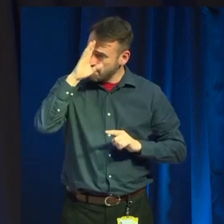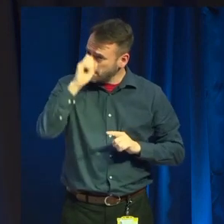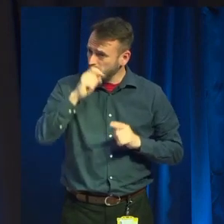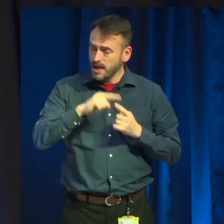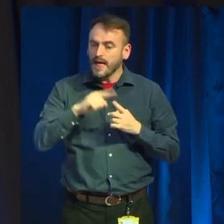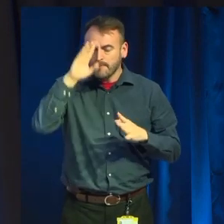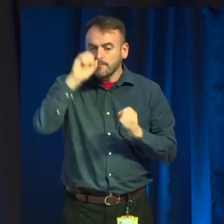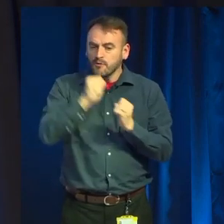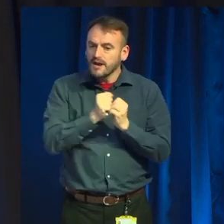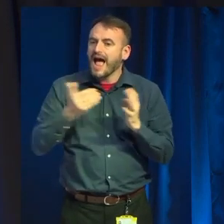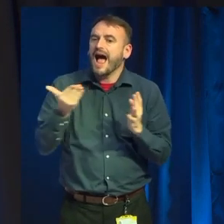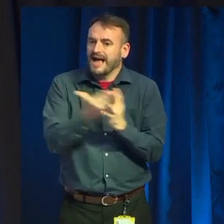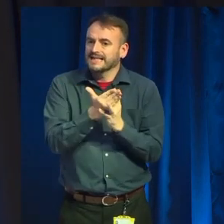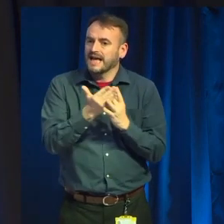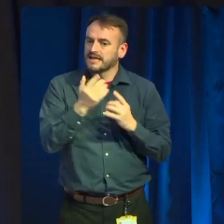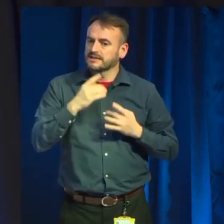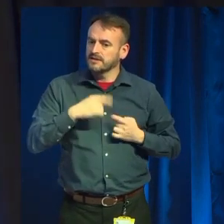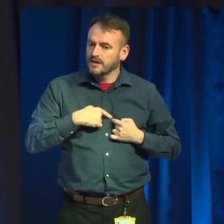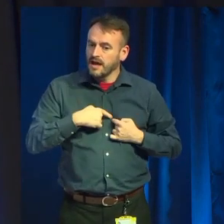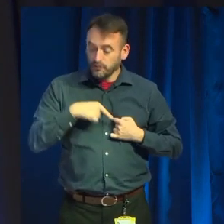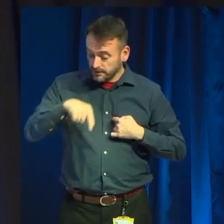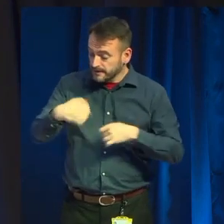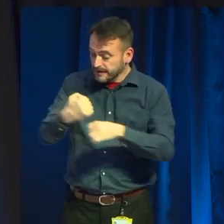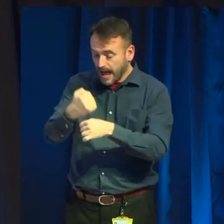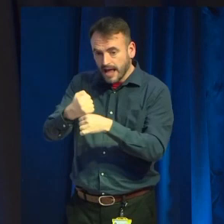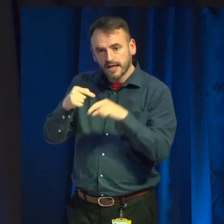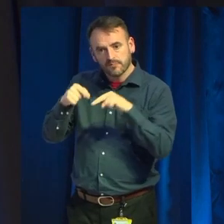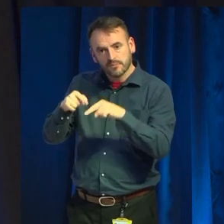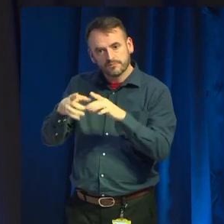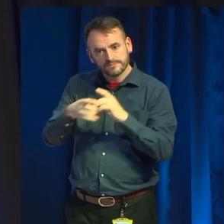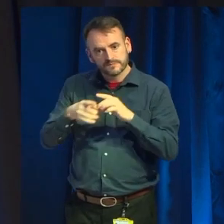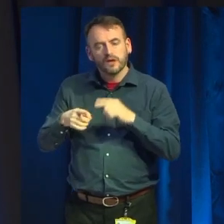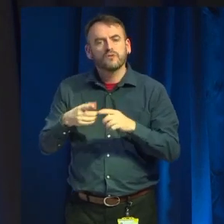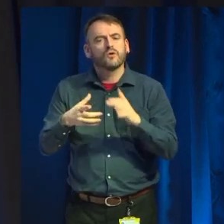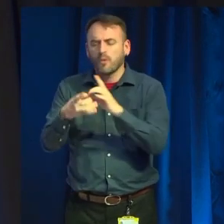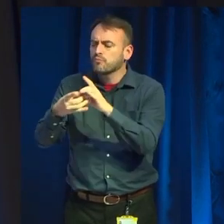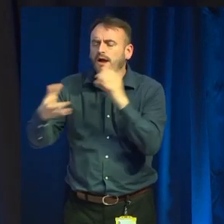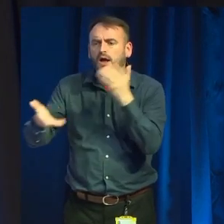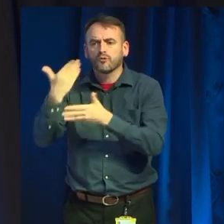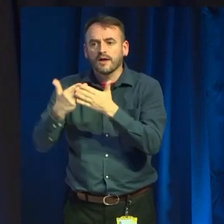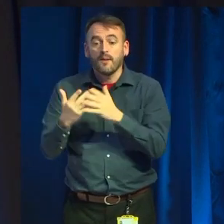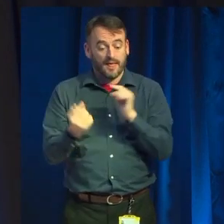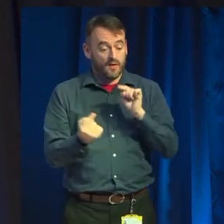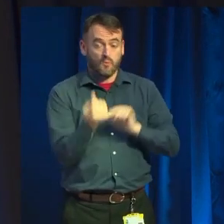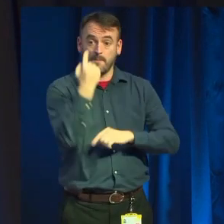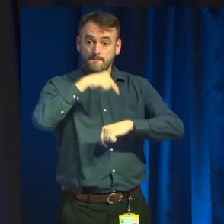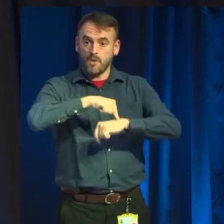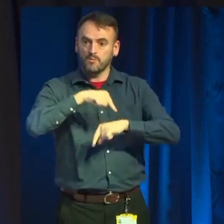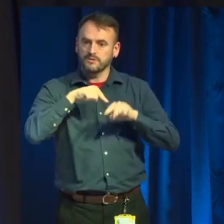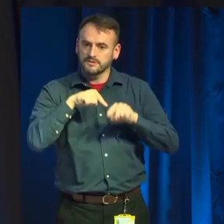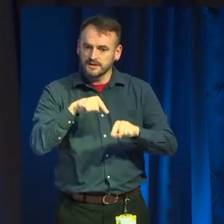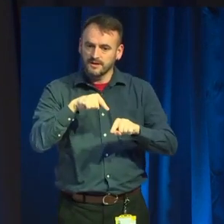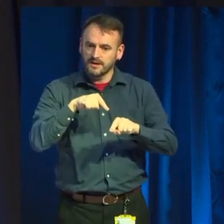what I devised this game around. It was not just a breakup story. It was a story of this specific moment put in a wrapper, you know.